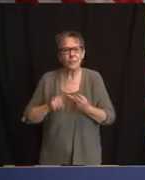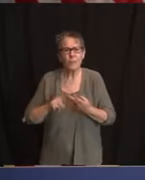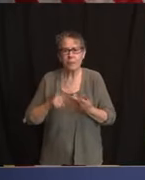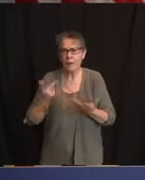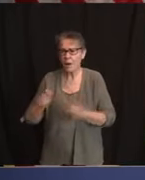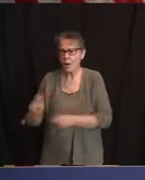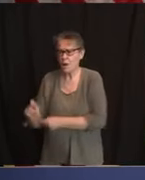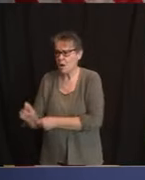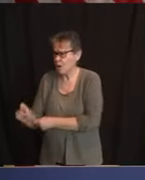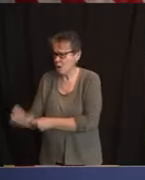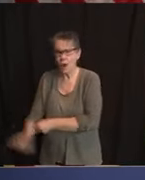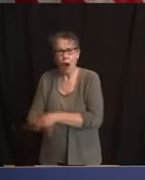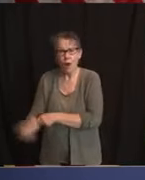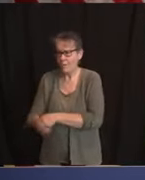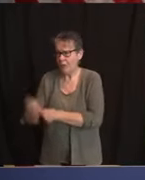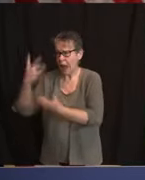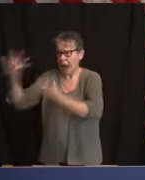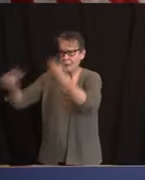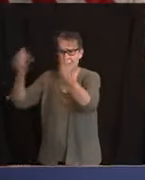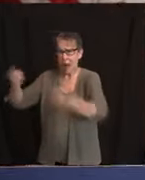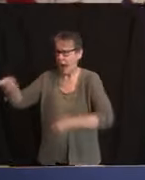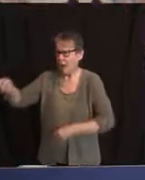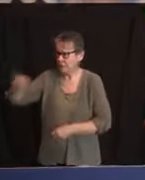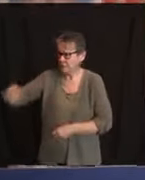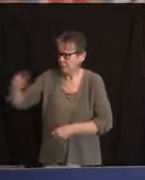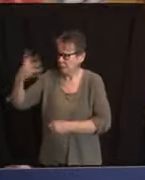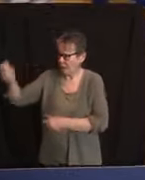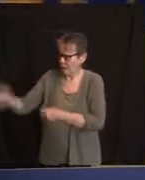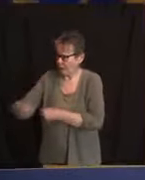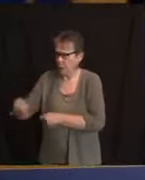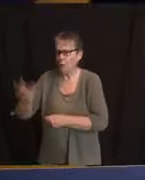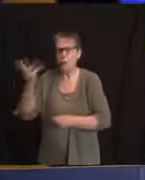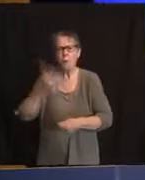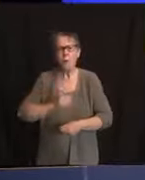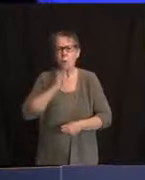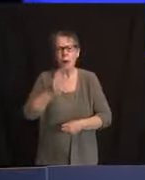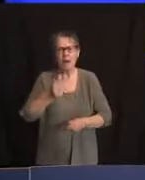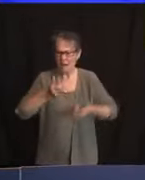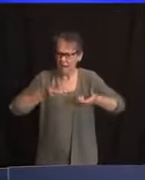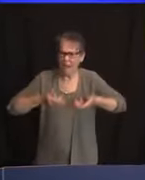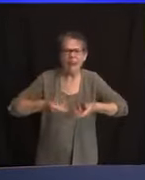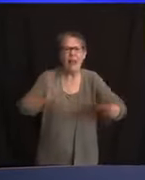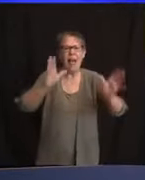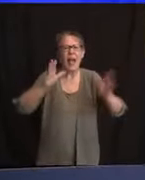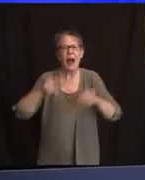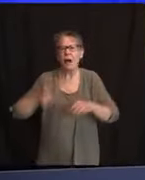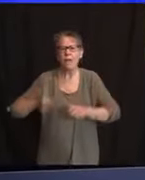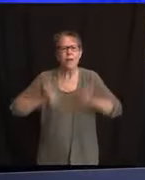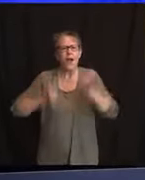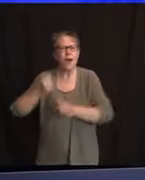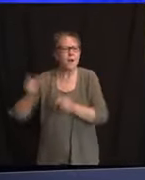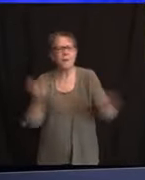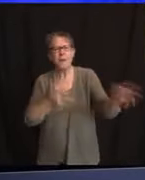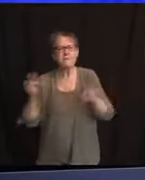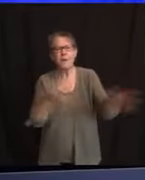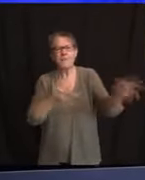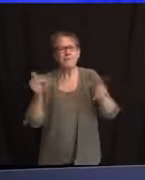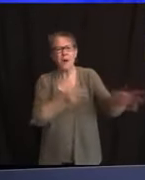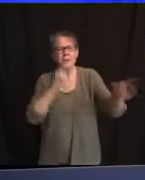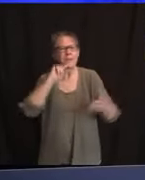letter, I'll let him take that one. Thank you. I had a feeling it was coming. Yeah, that we were receiving several questions with regards to graduations and